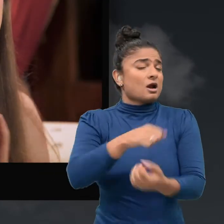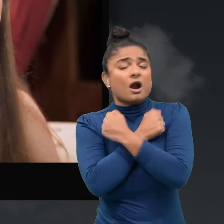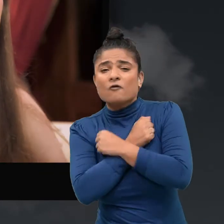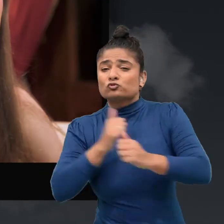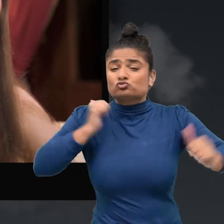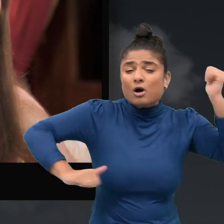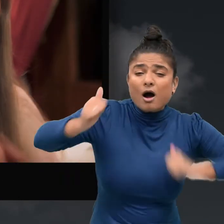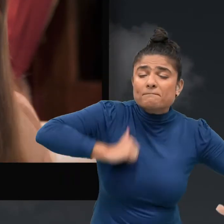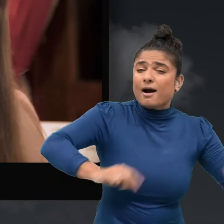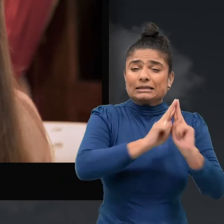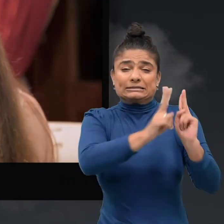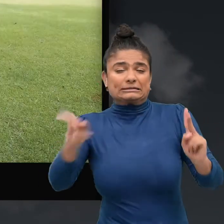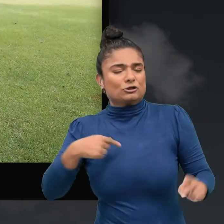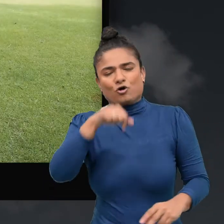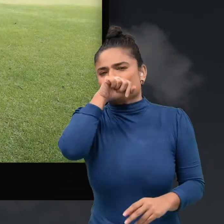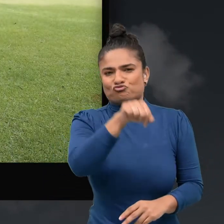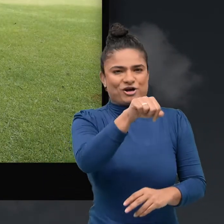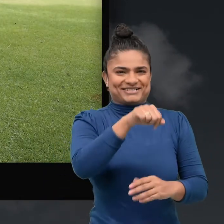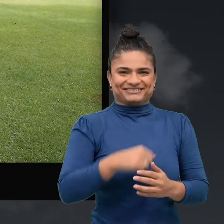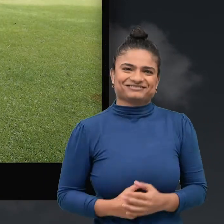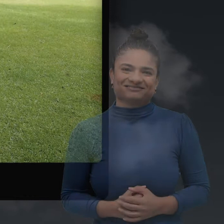I love to do drama.